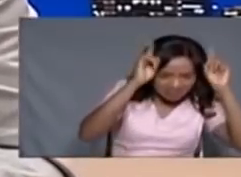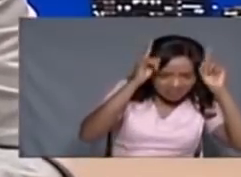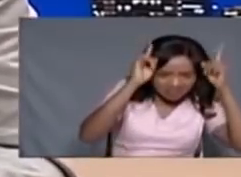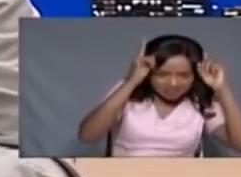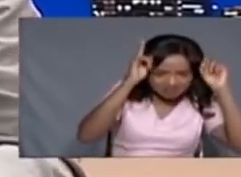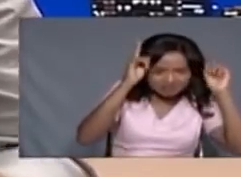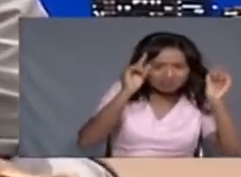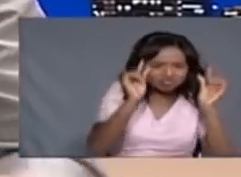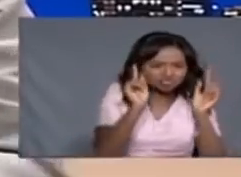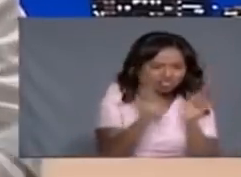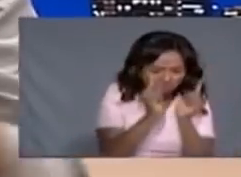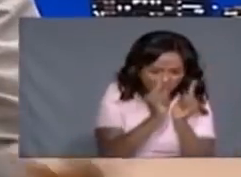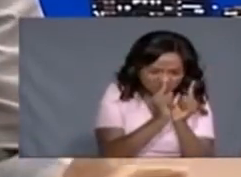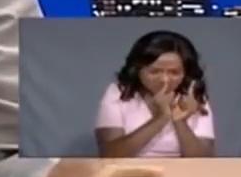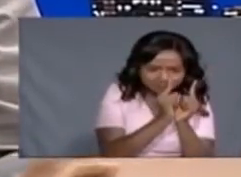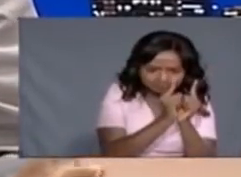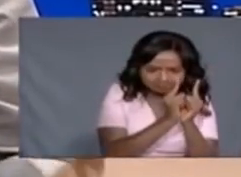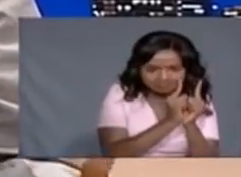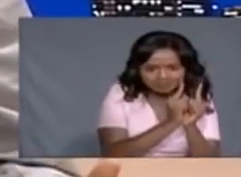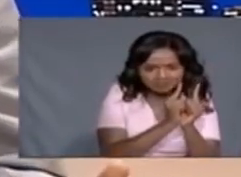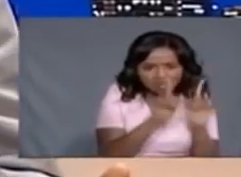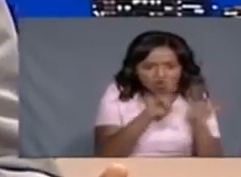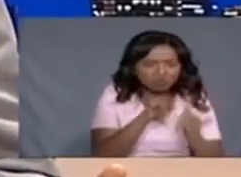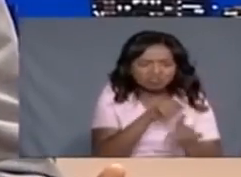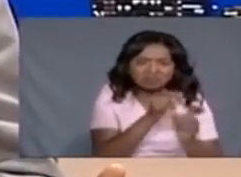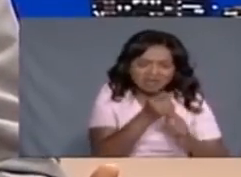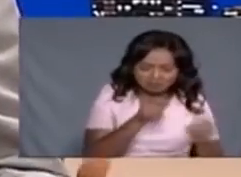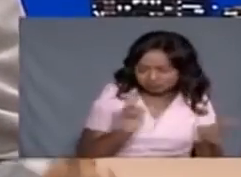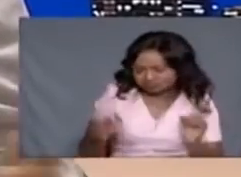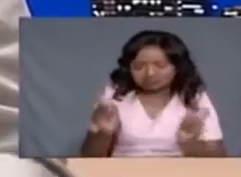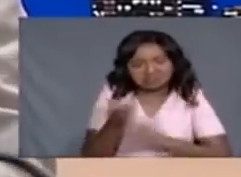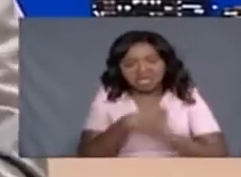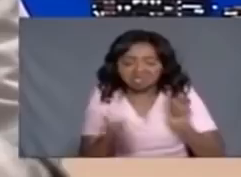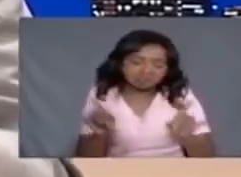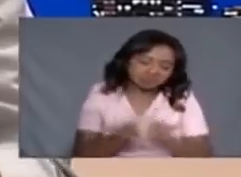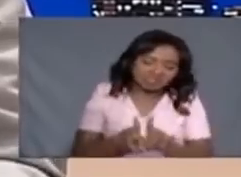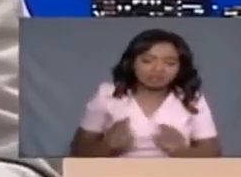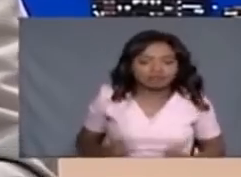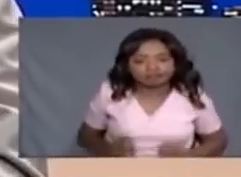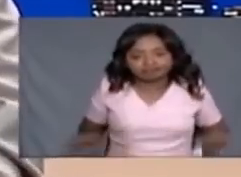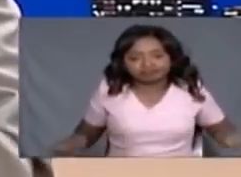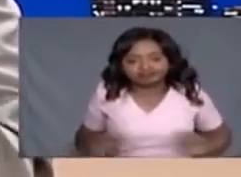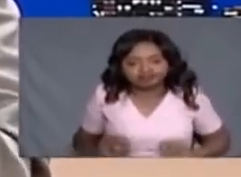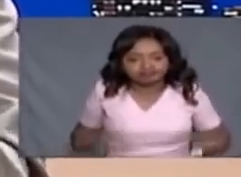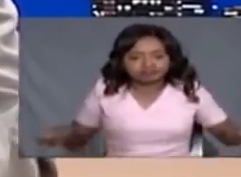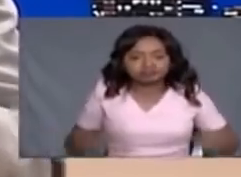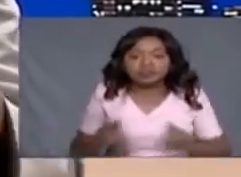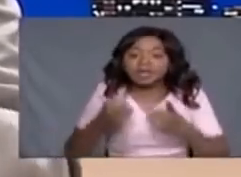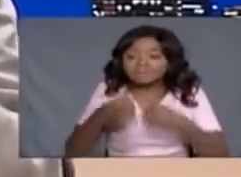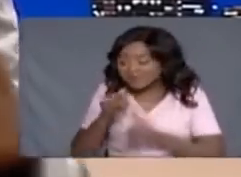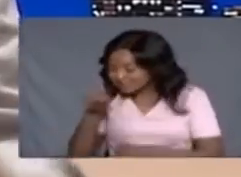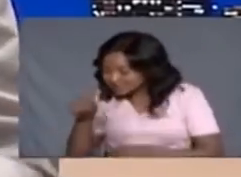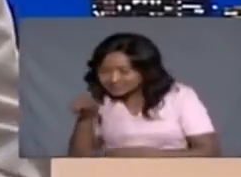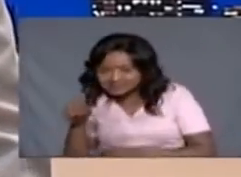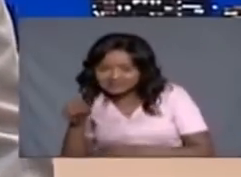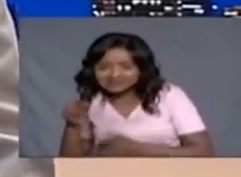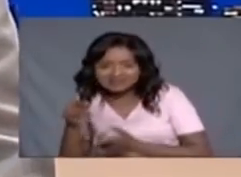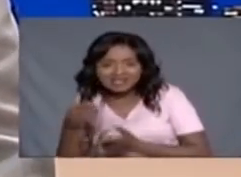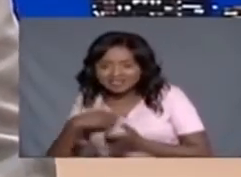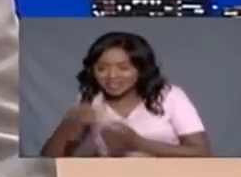And most of the time they behave the same way. Okay. But grasshoppers don't form